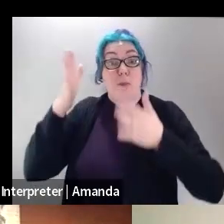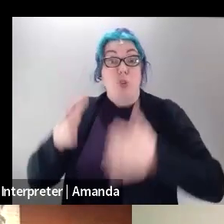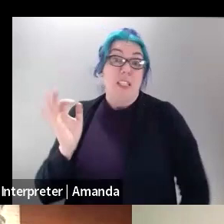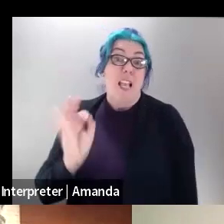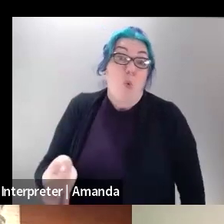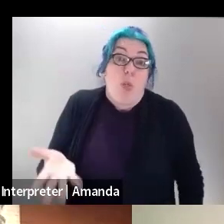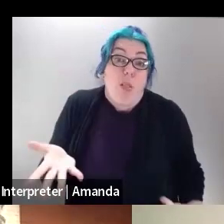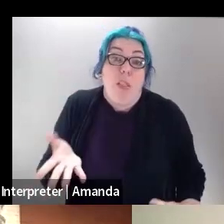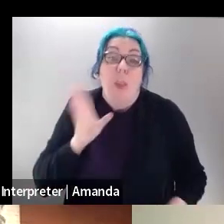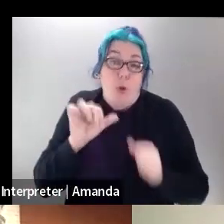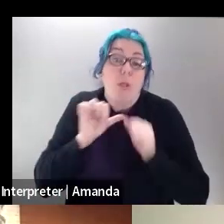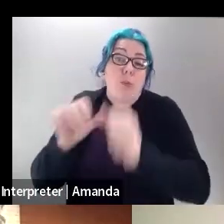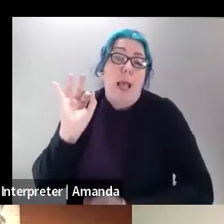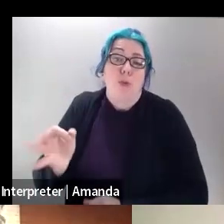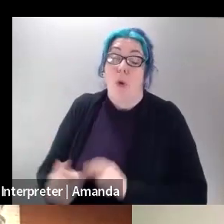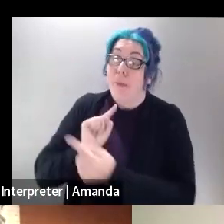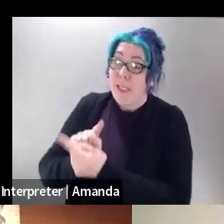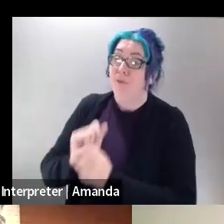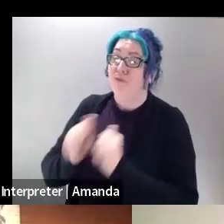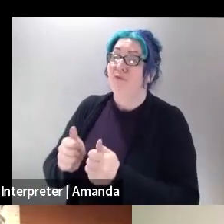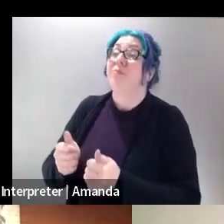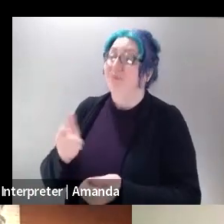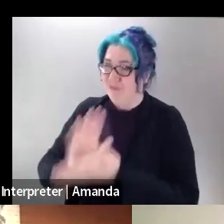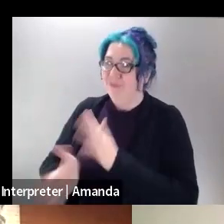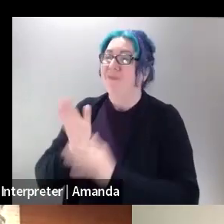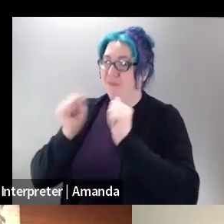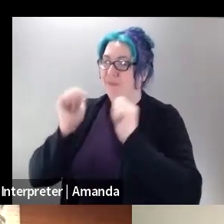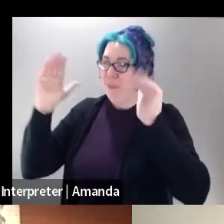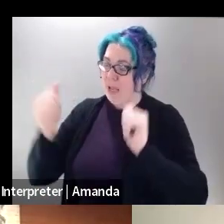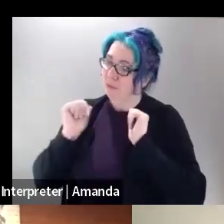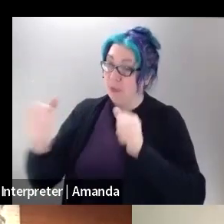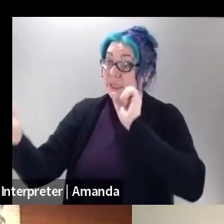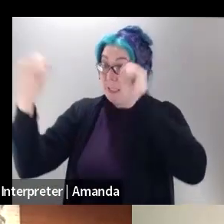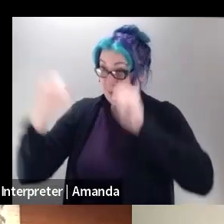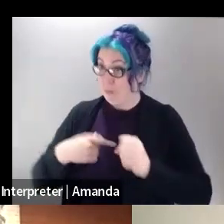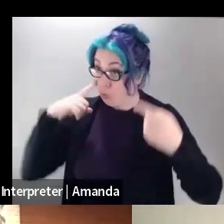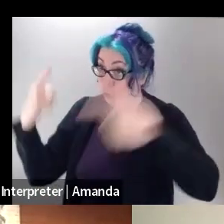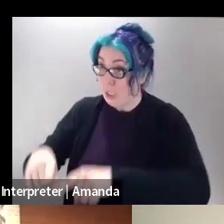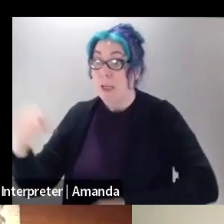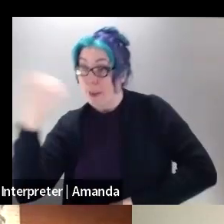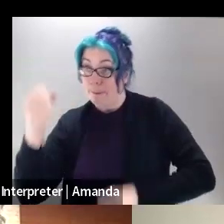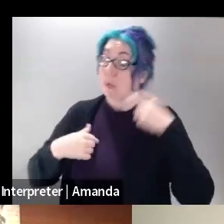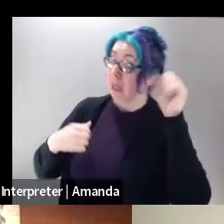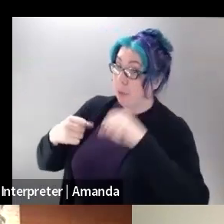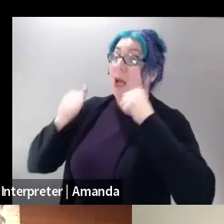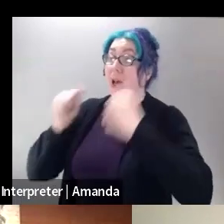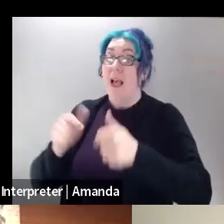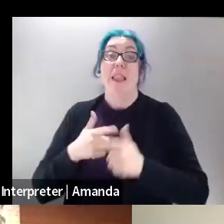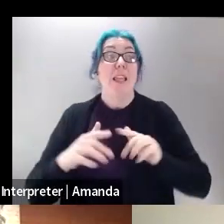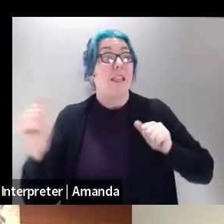matter. And it doesn't matter whether they say, yeah, sure, sounds great, and then it's really